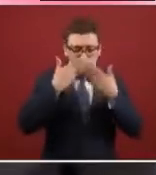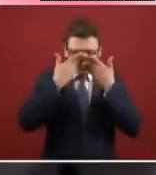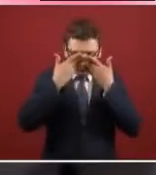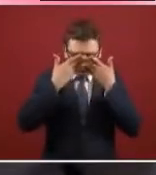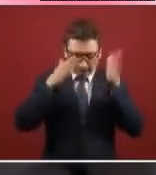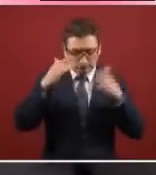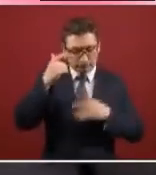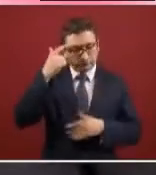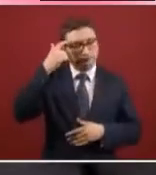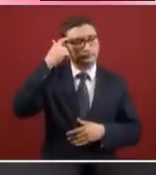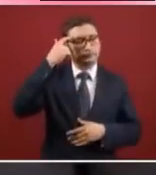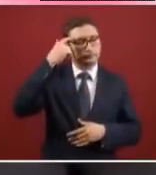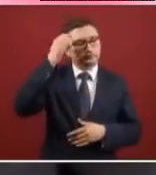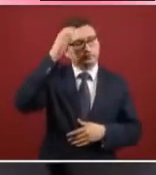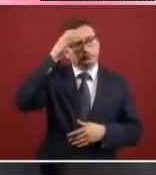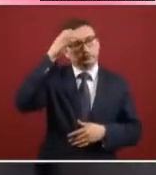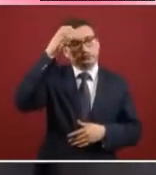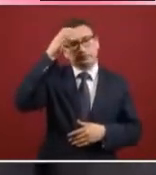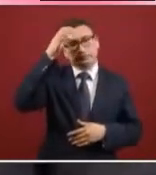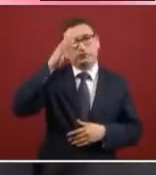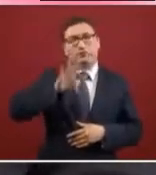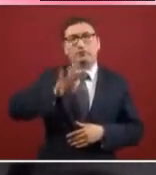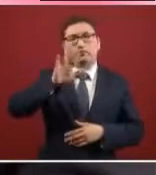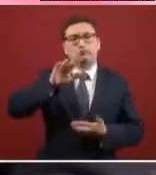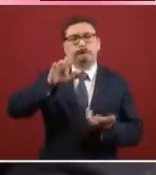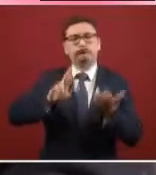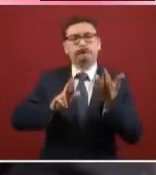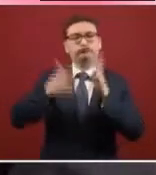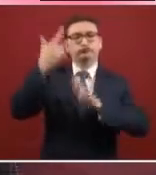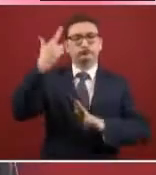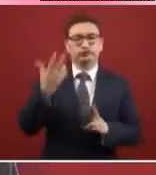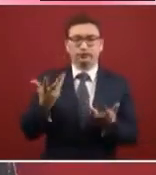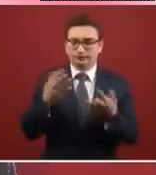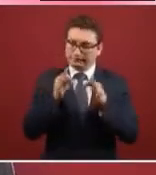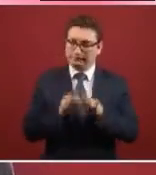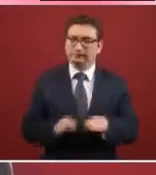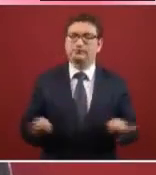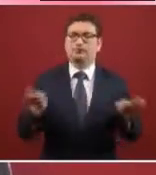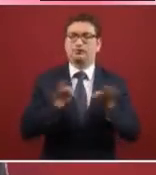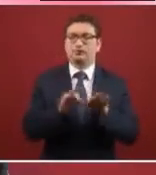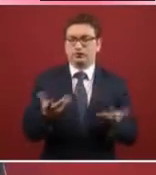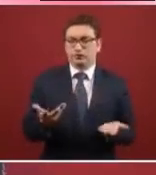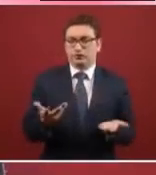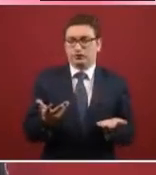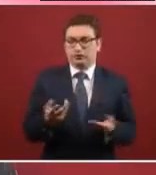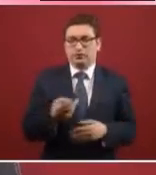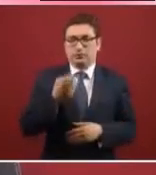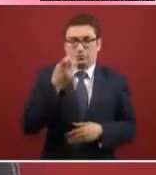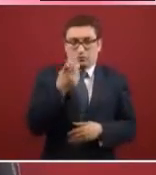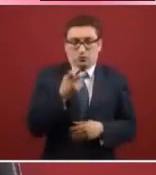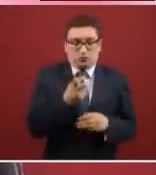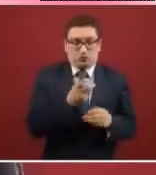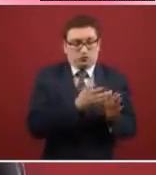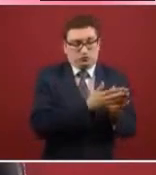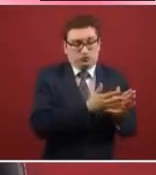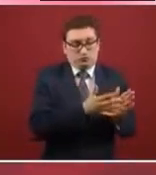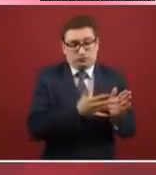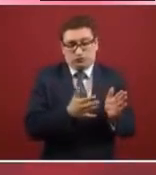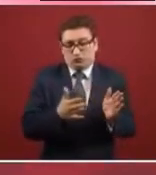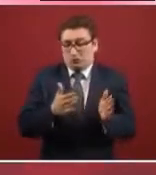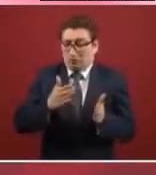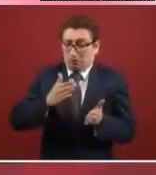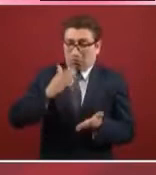Muy importante. This is something Entonces, very important. Entender so to es understand una ruptura. That it's a